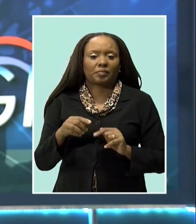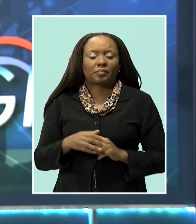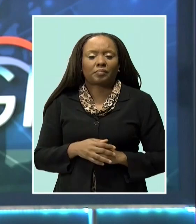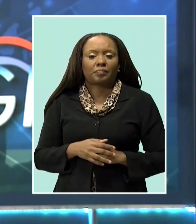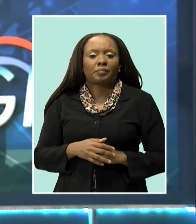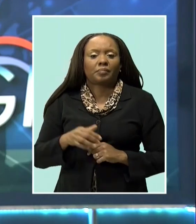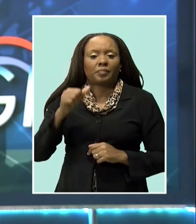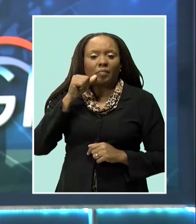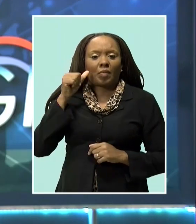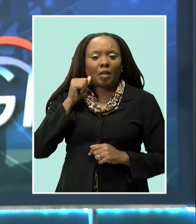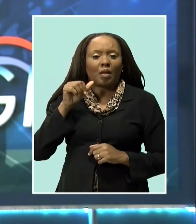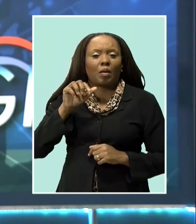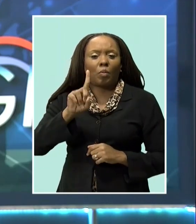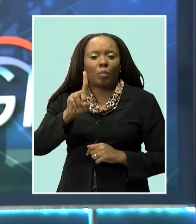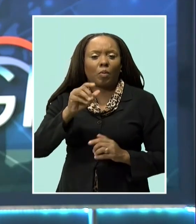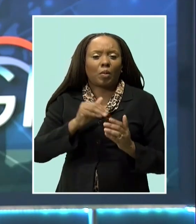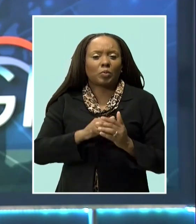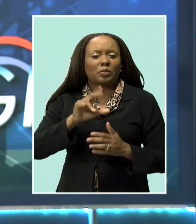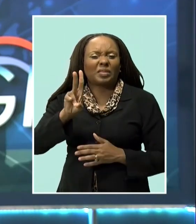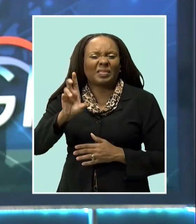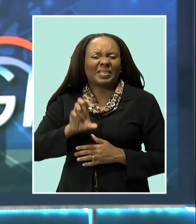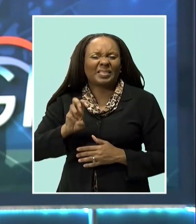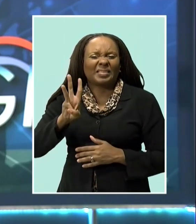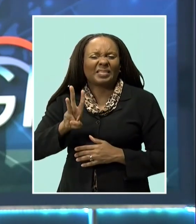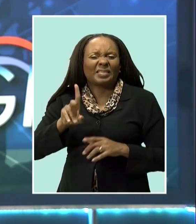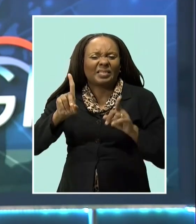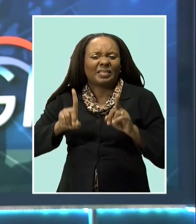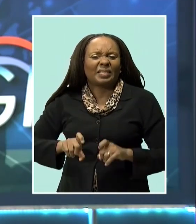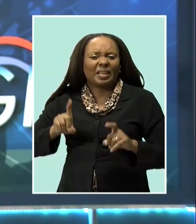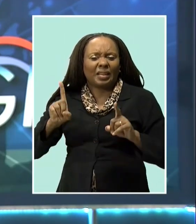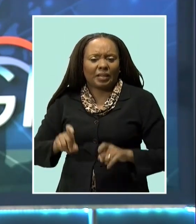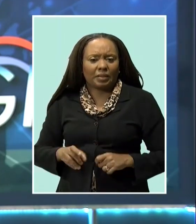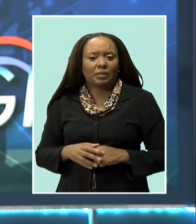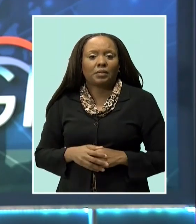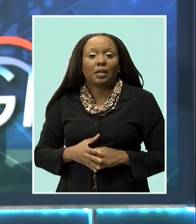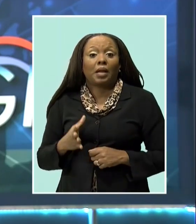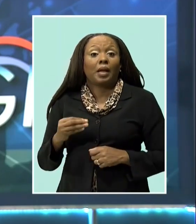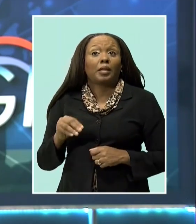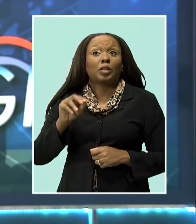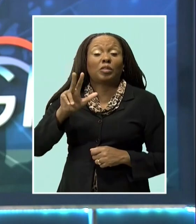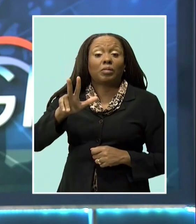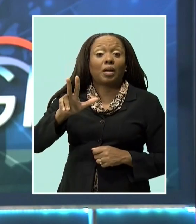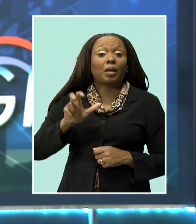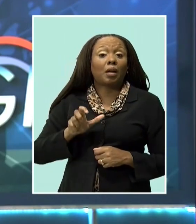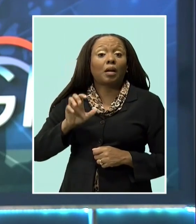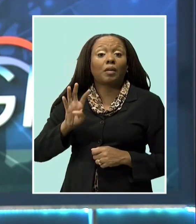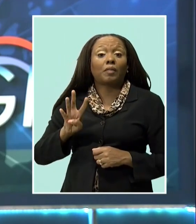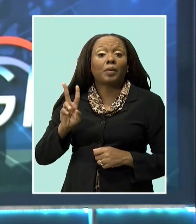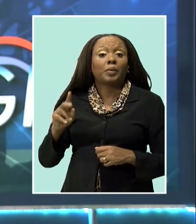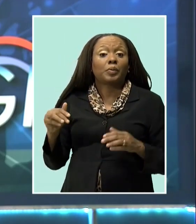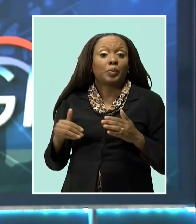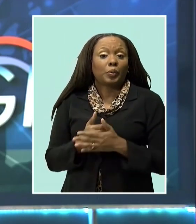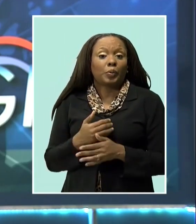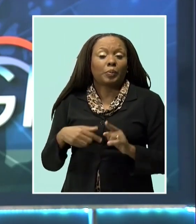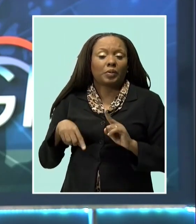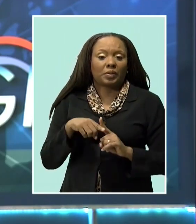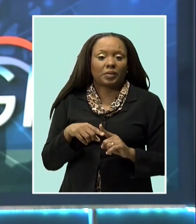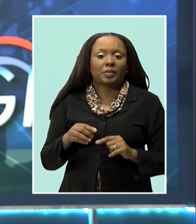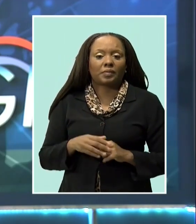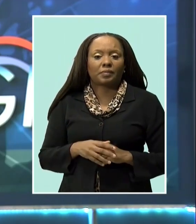the 1,706 tests conducted by the Best dos Santos Public Health Laboratory. These new cases